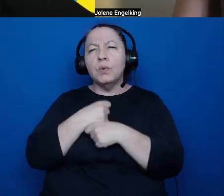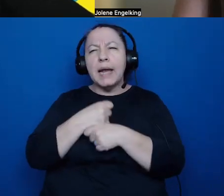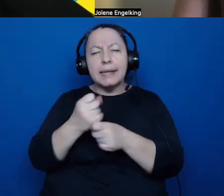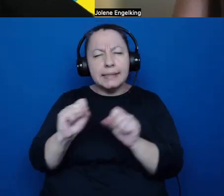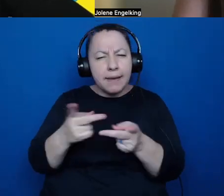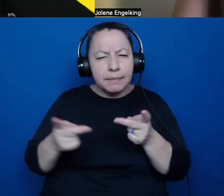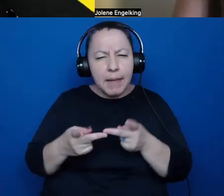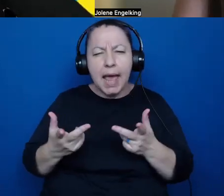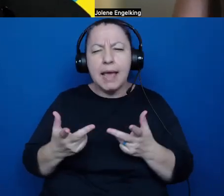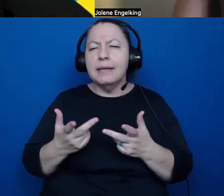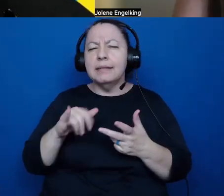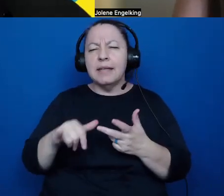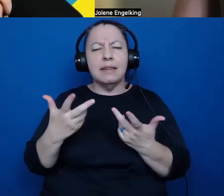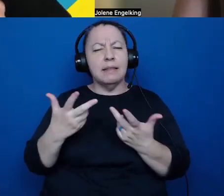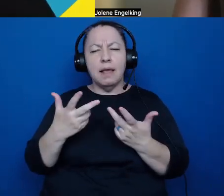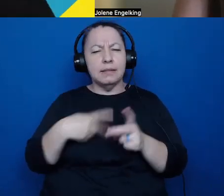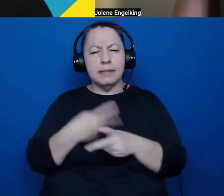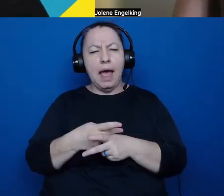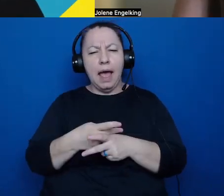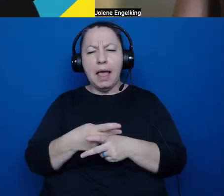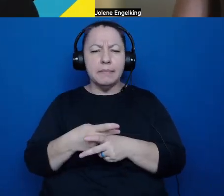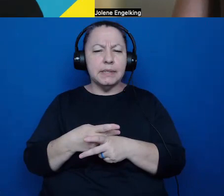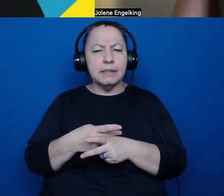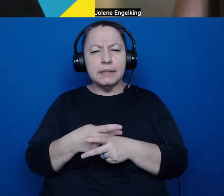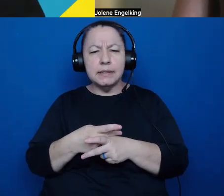those dynamics. You know, we talked about